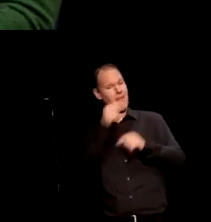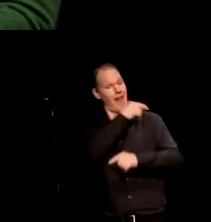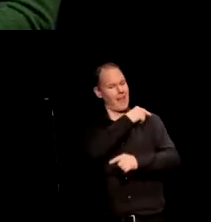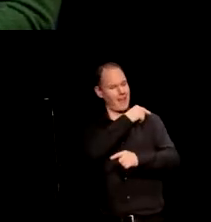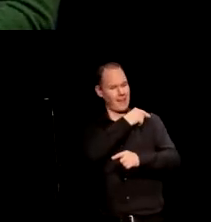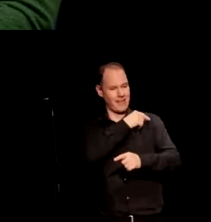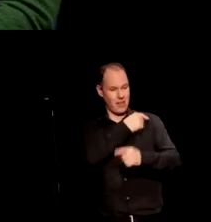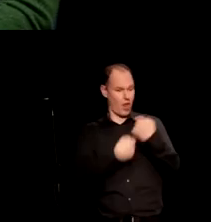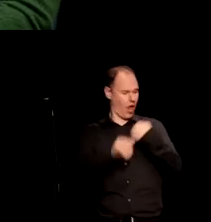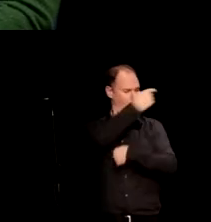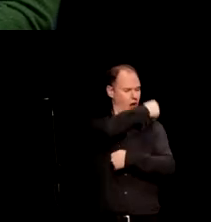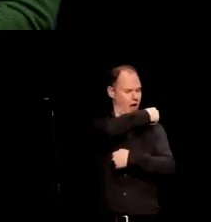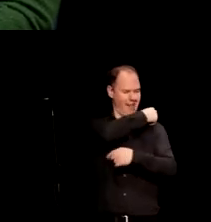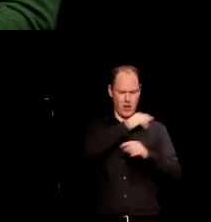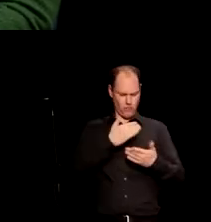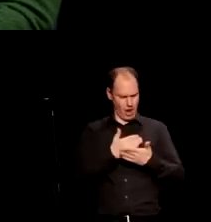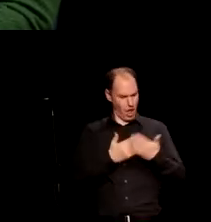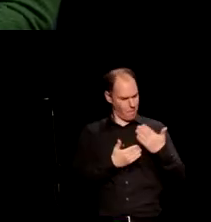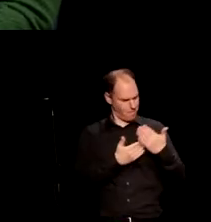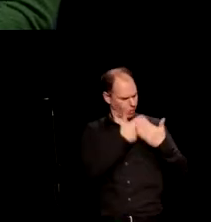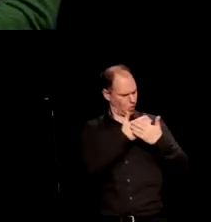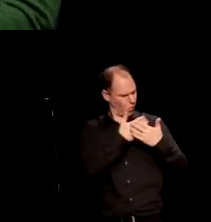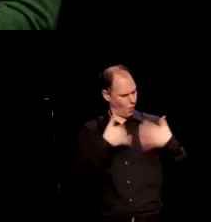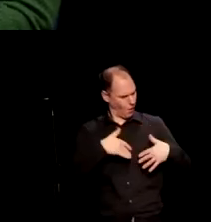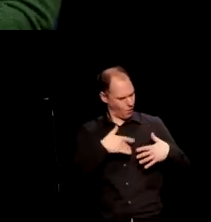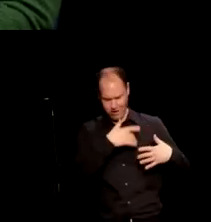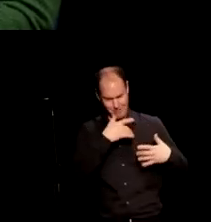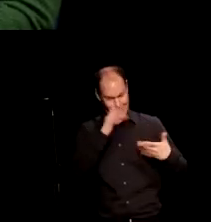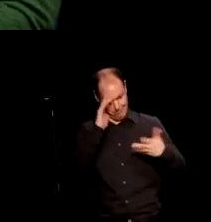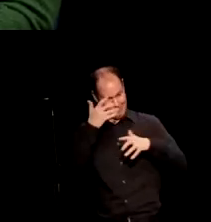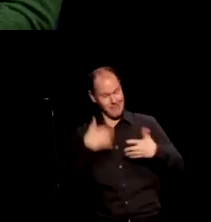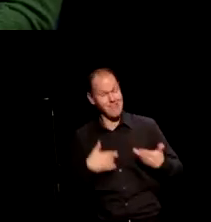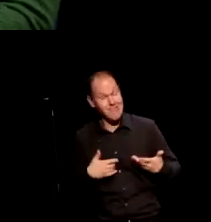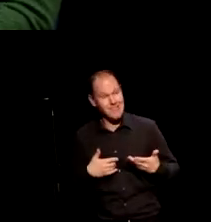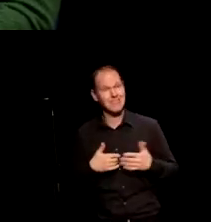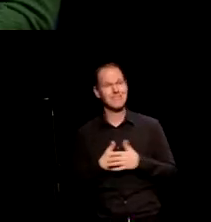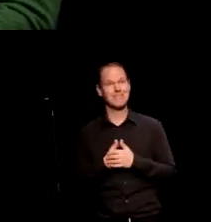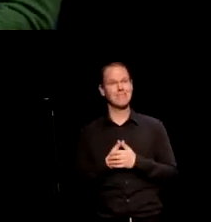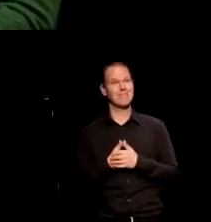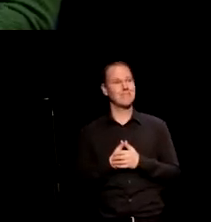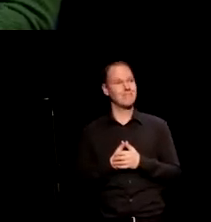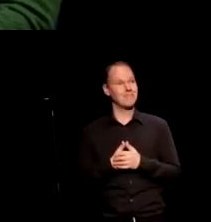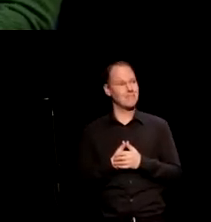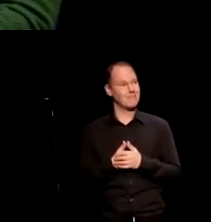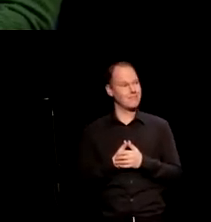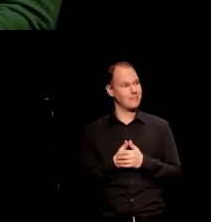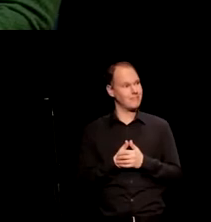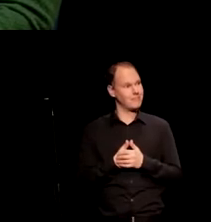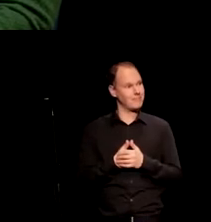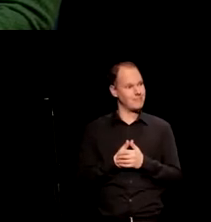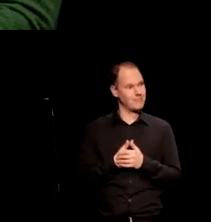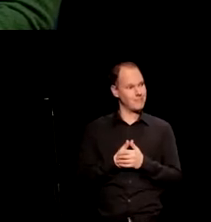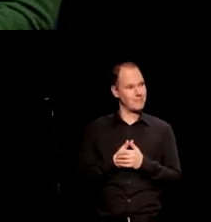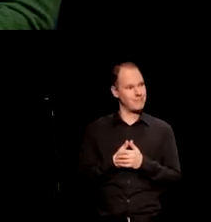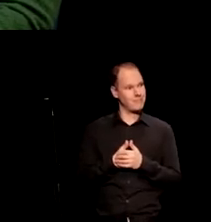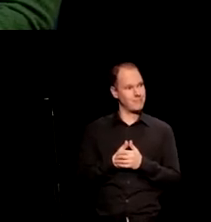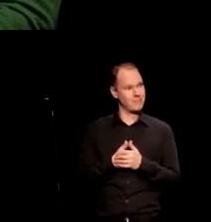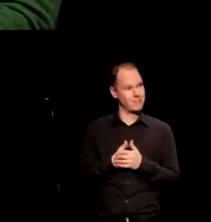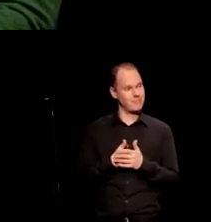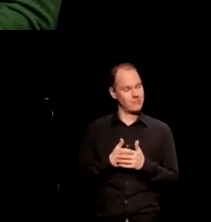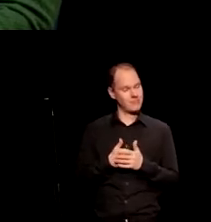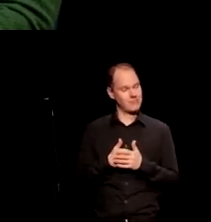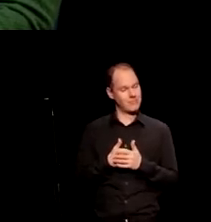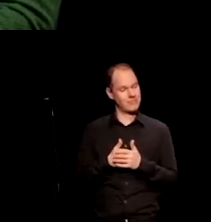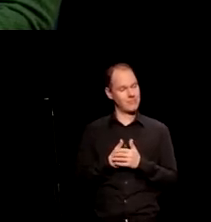that modern. They're not modern at all, it's just humanity, right? Sex is sex, right? And that's that. And I love the way